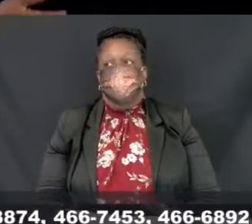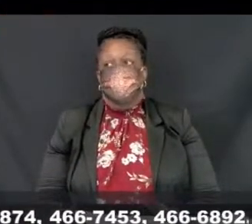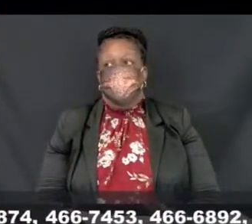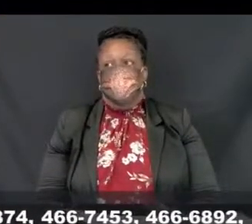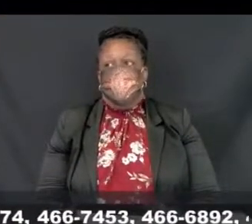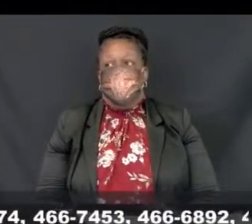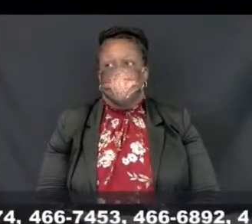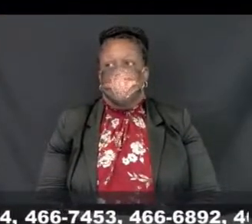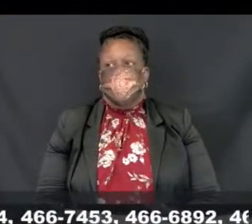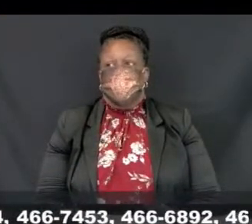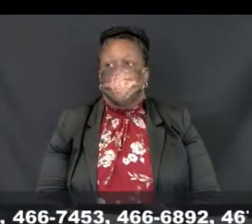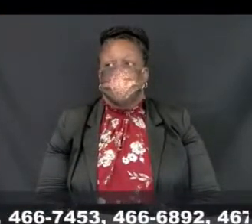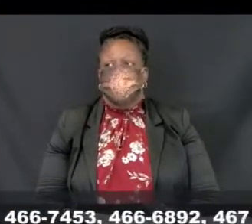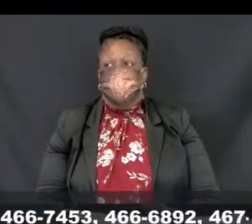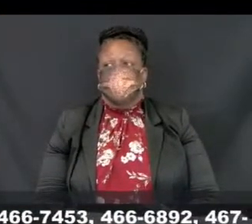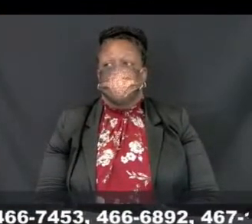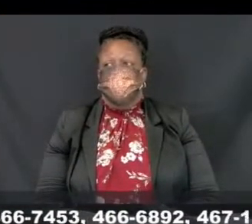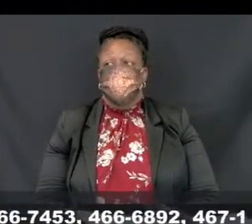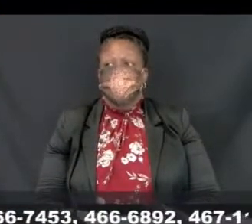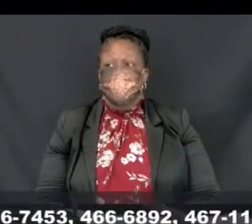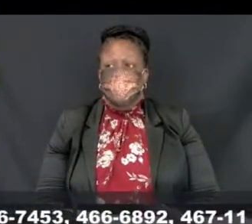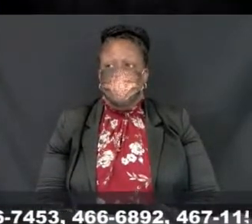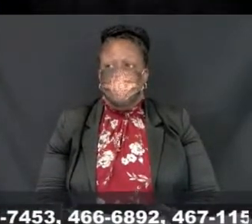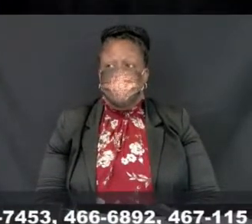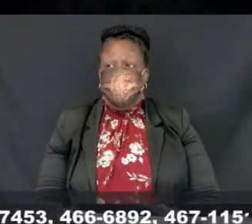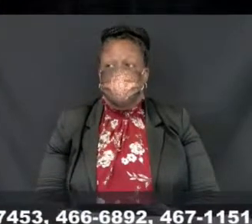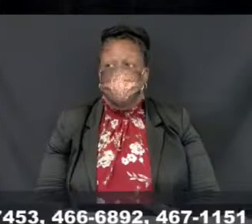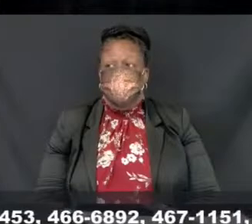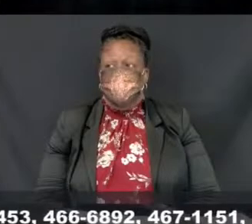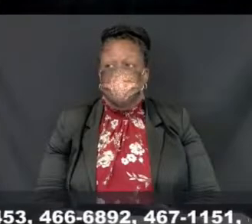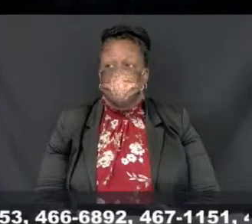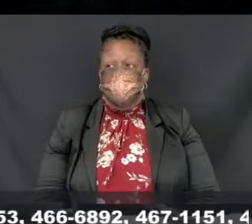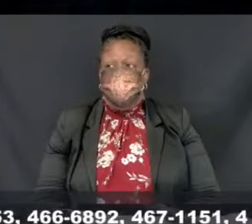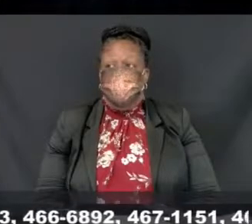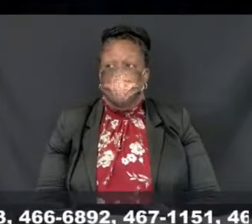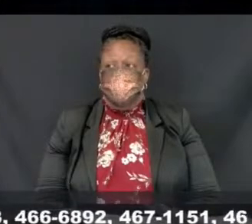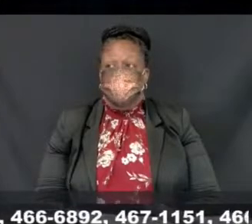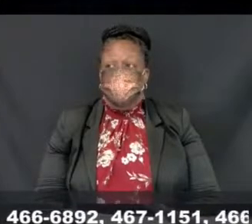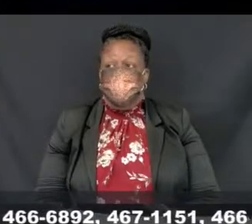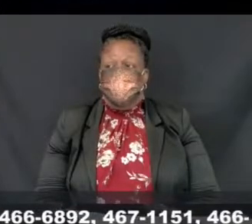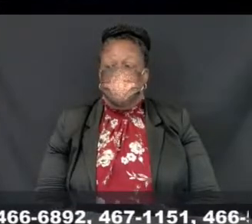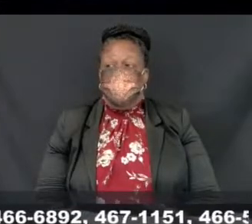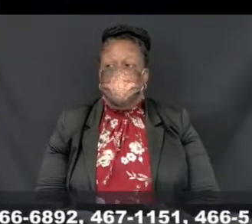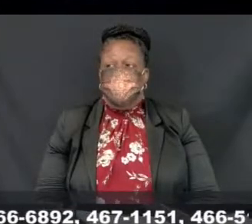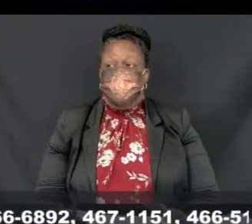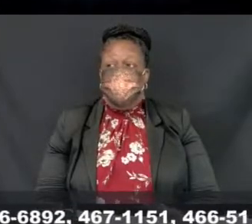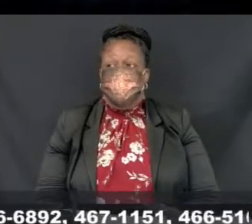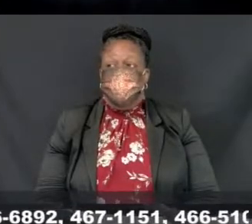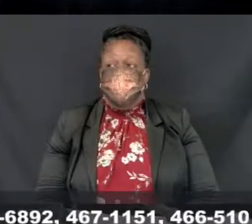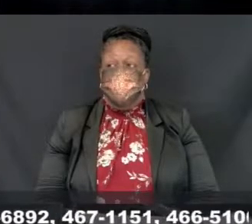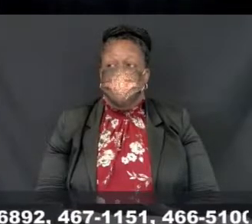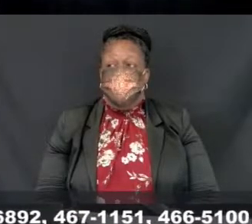at Ocean's Edge. We also want to thank Timothy Beach Resort.